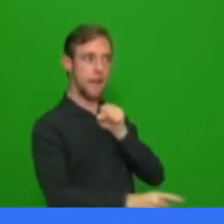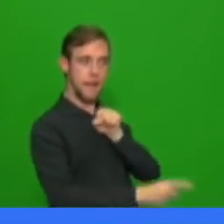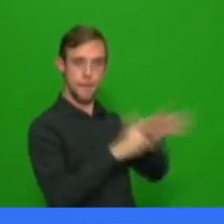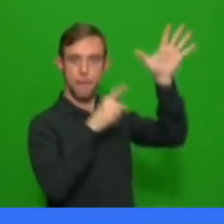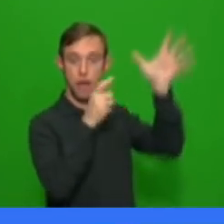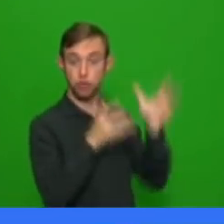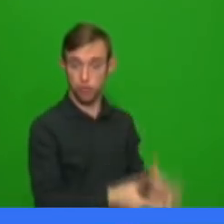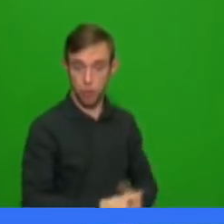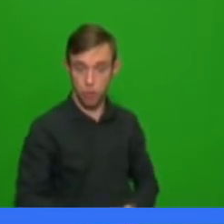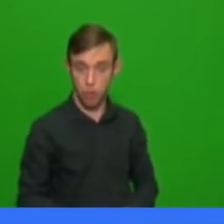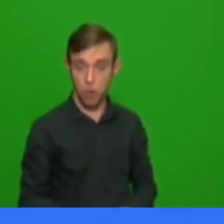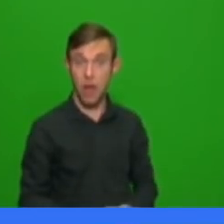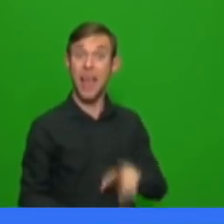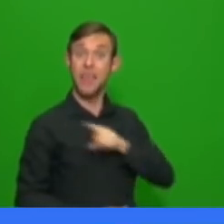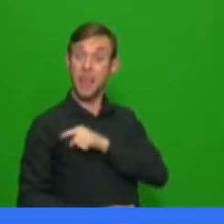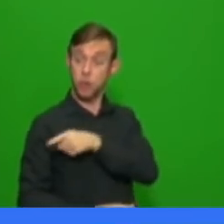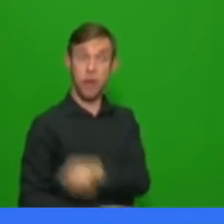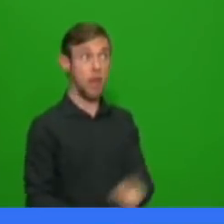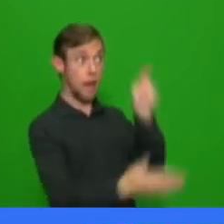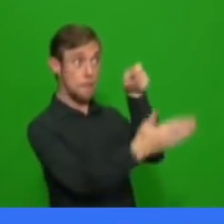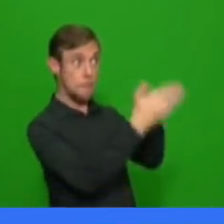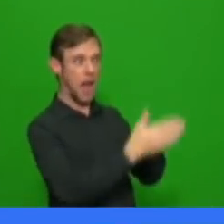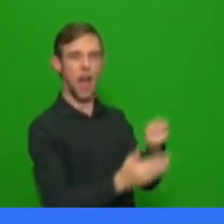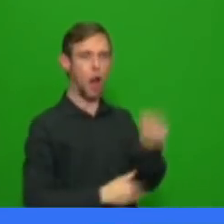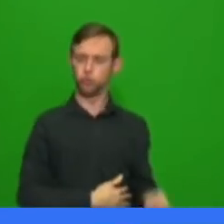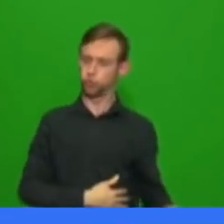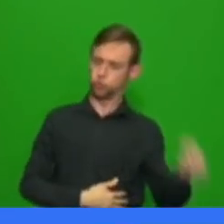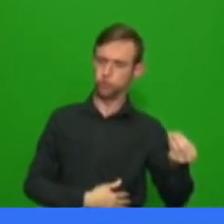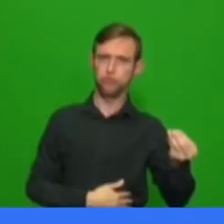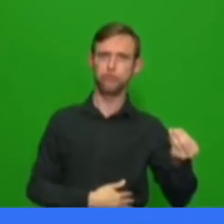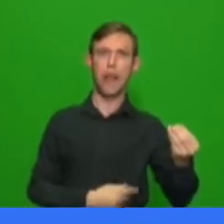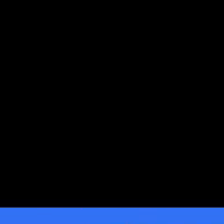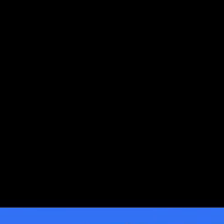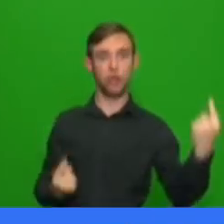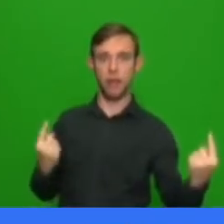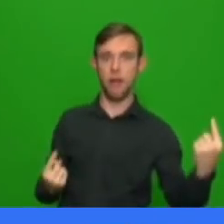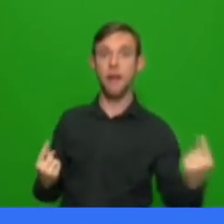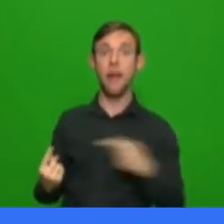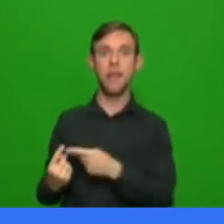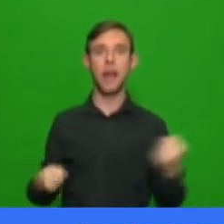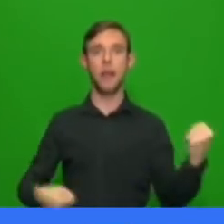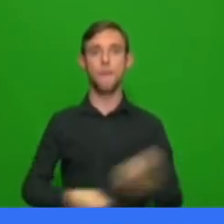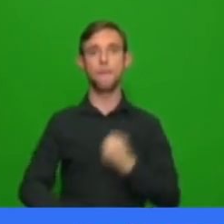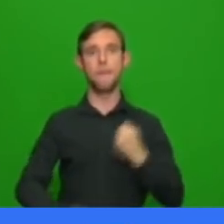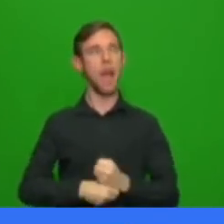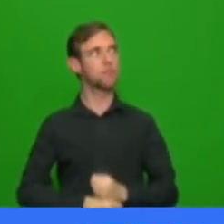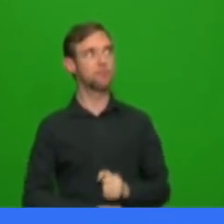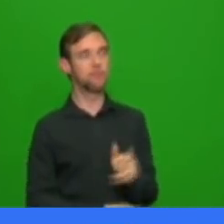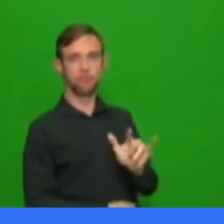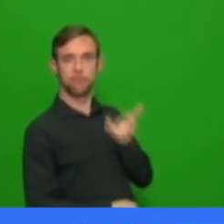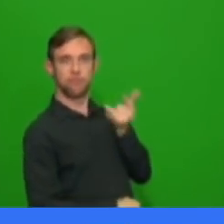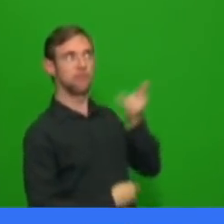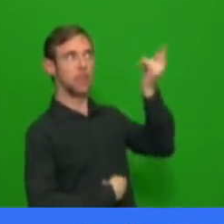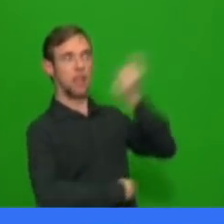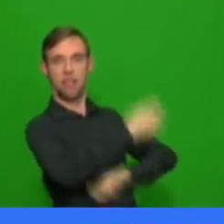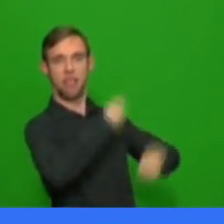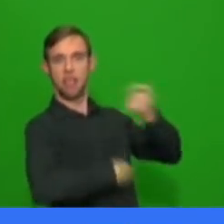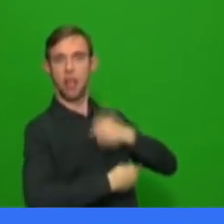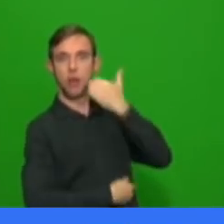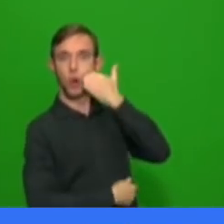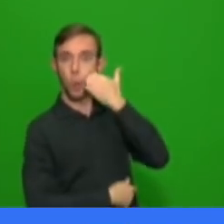increases could disrupt global value chains and further reduce global trade. The IMF